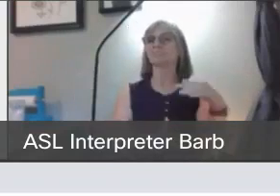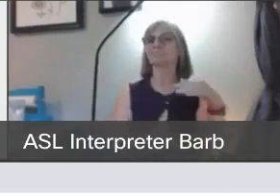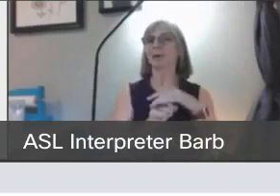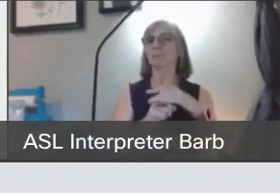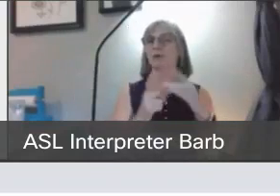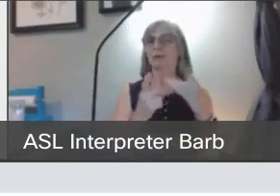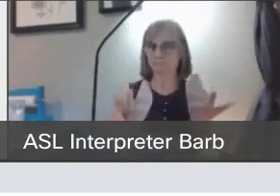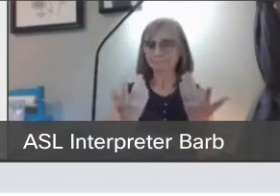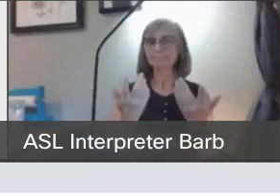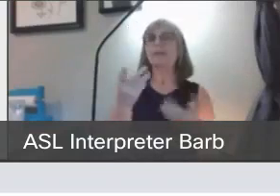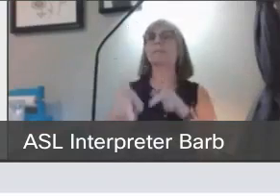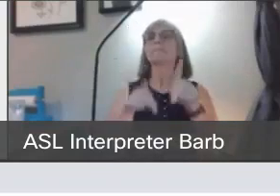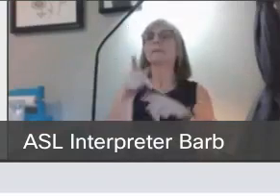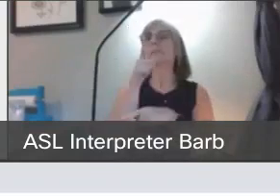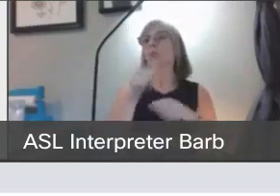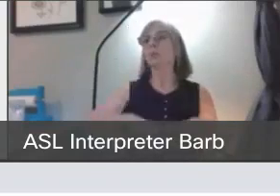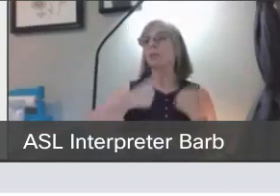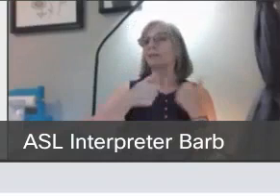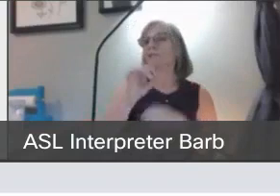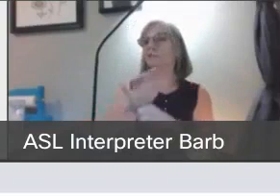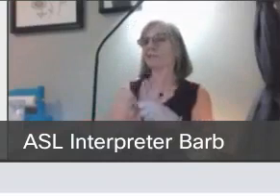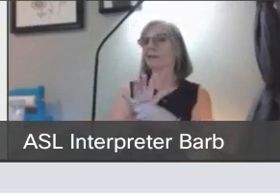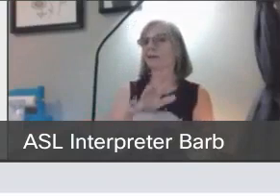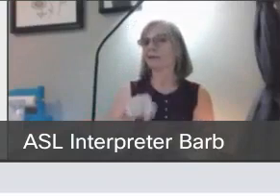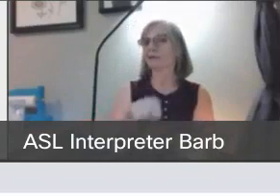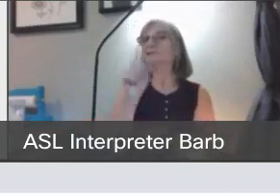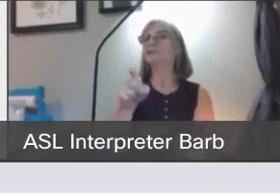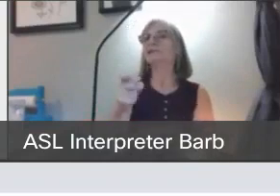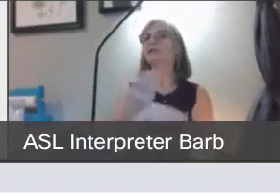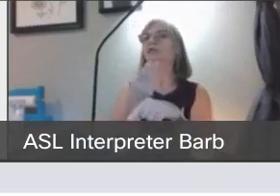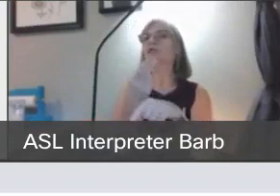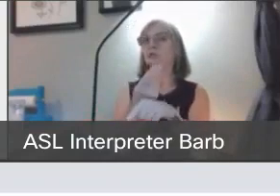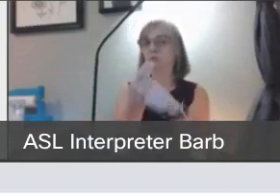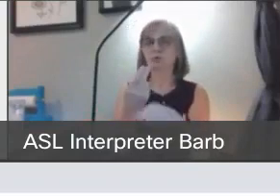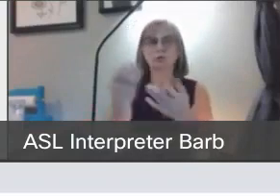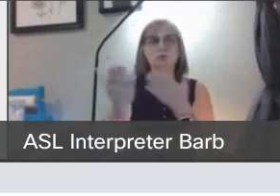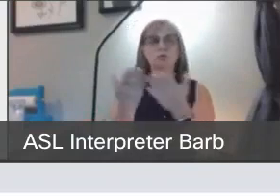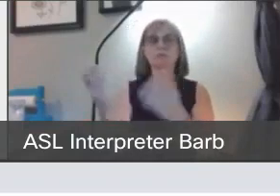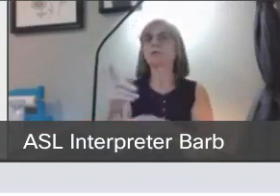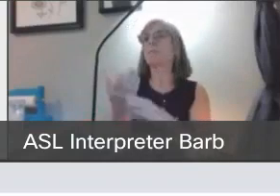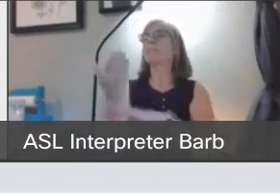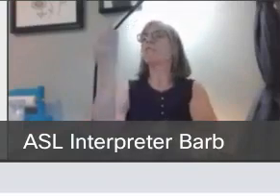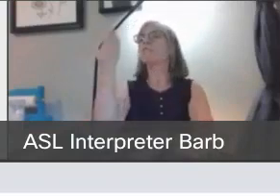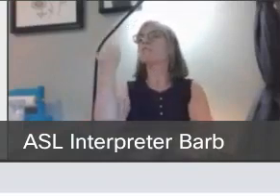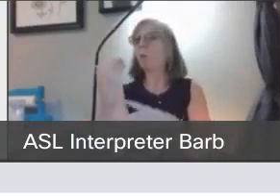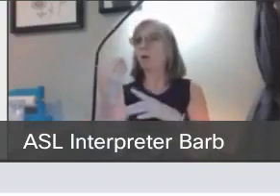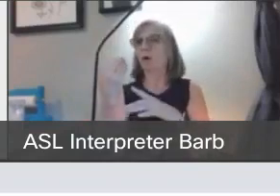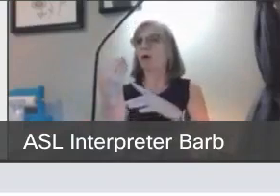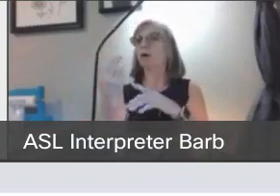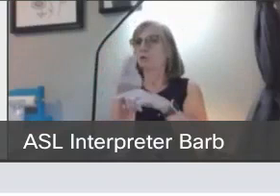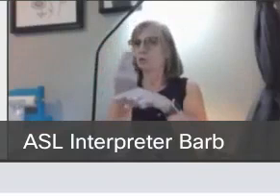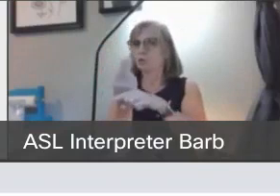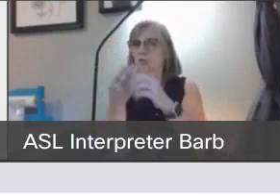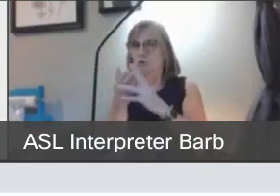area who need to go to or need to use the service that they used to cut through here? As I mentioned, Line 14, a frequent